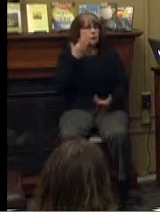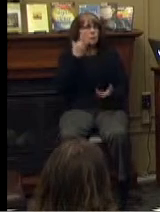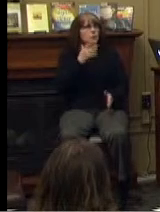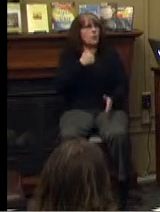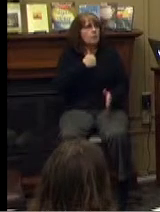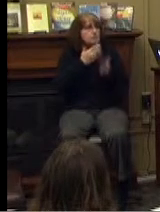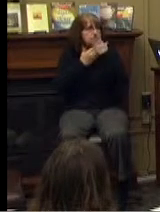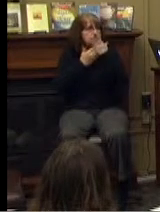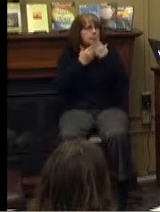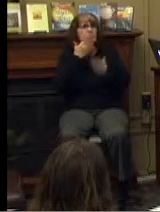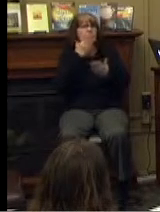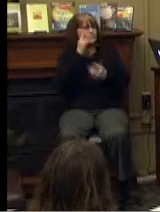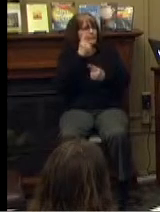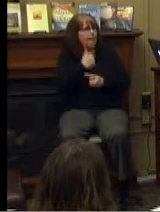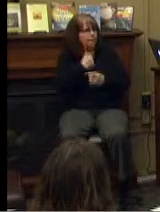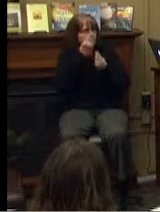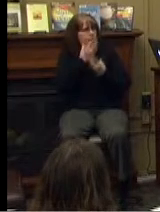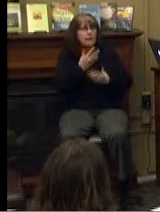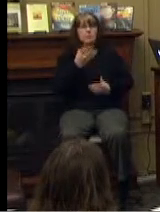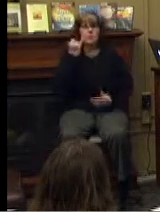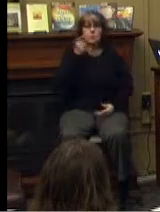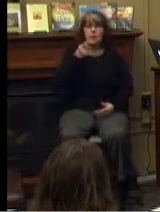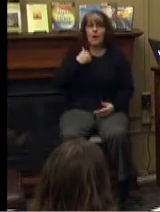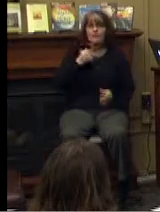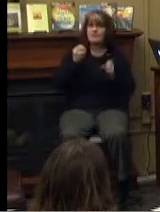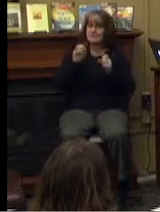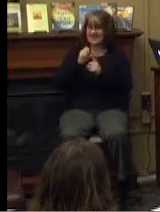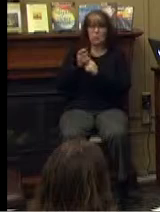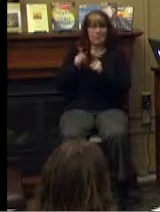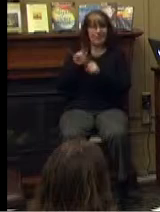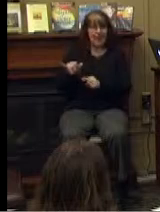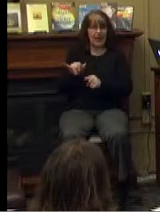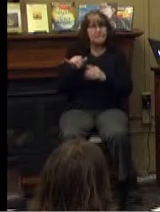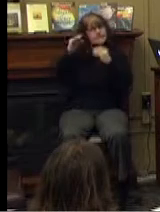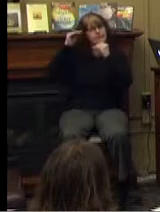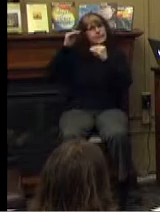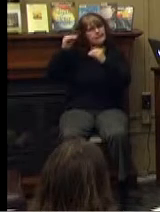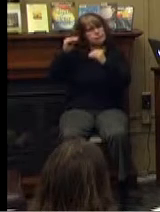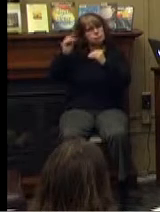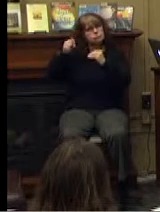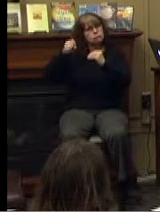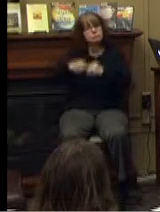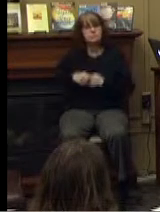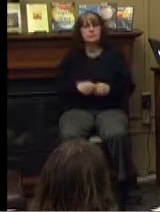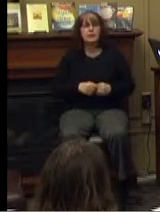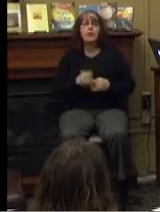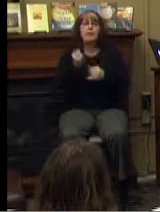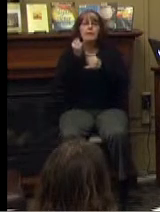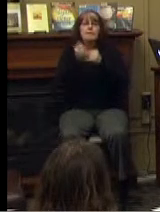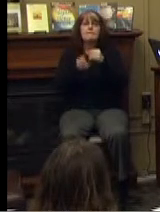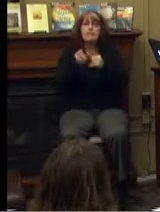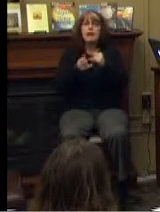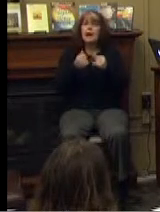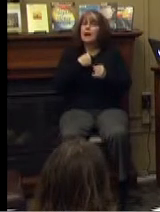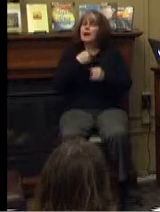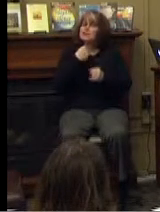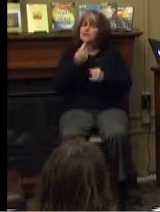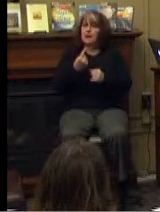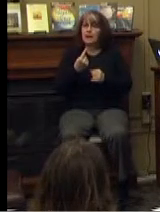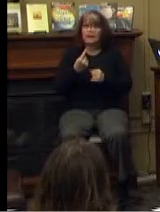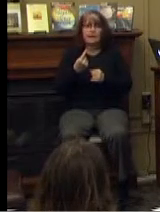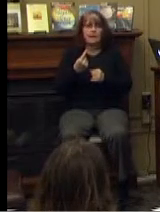you find an opportunity to educate, do that. And then finally, which is what I tell not just students I work